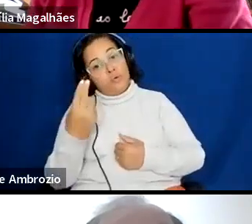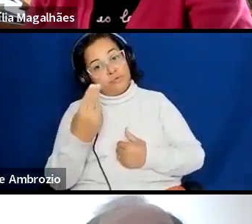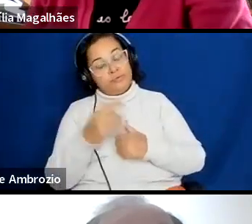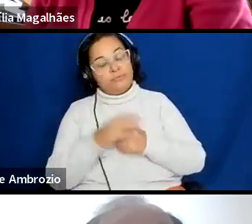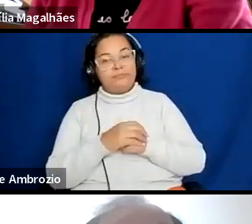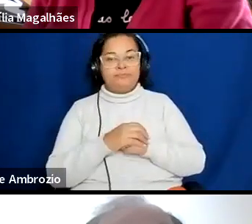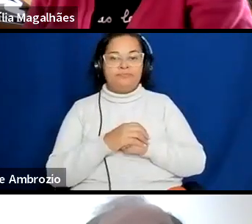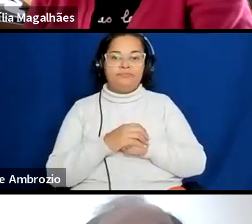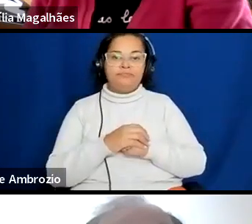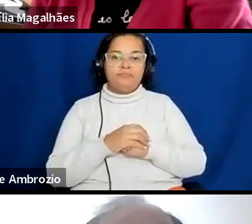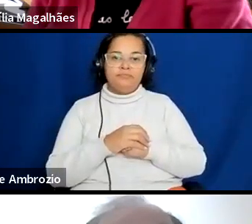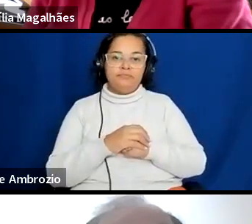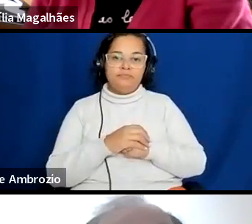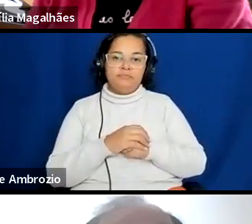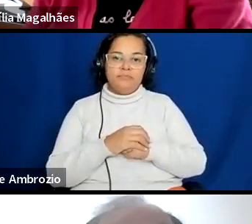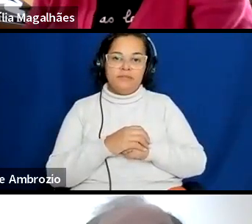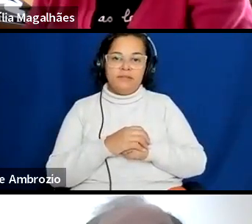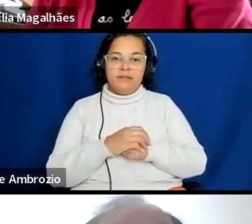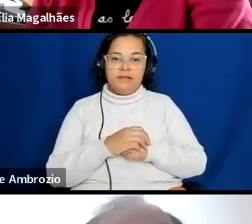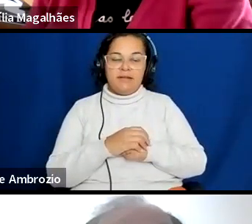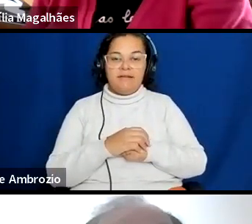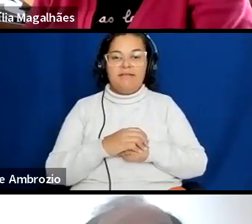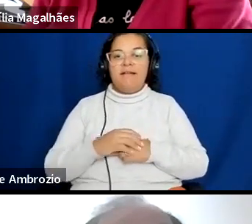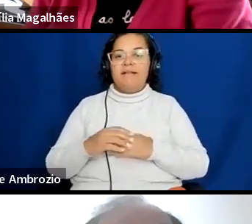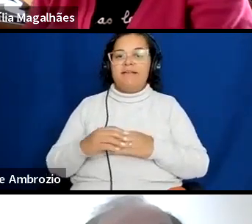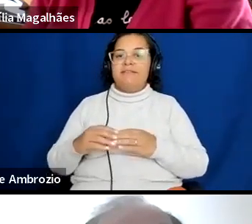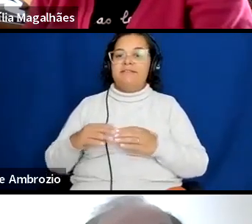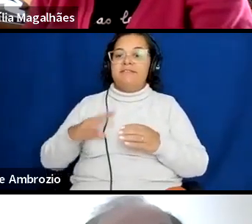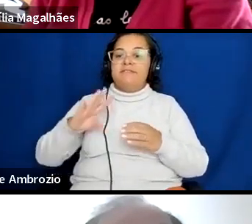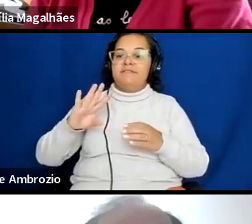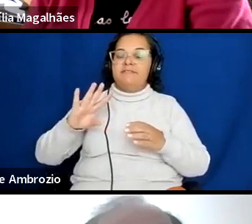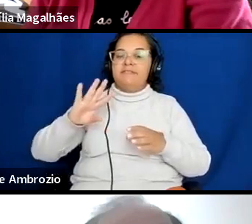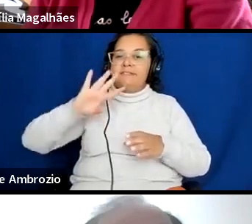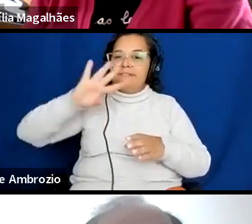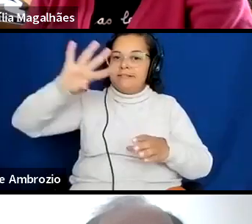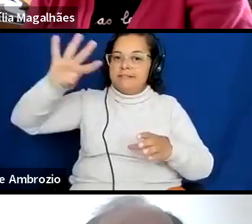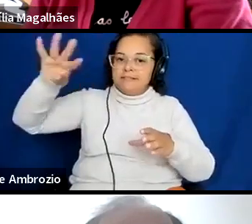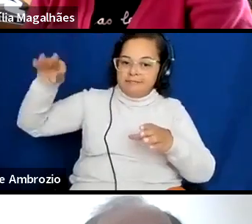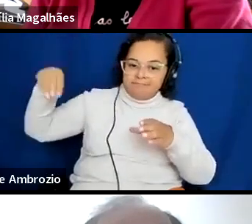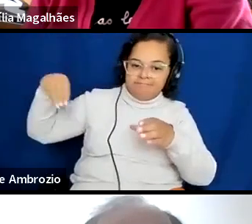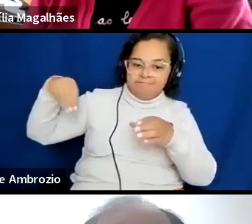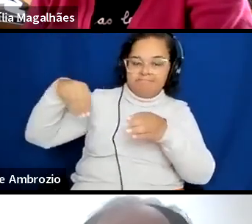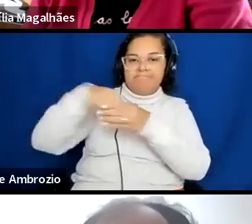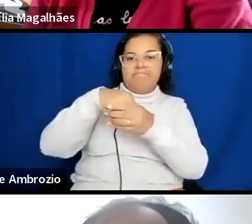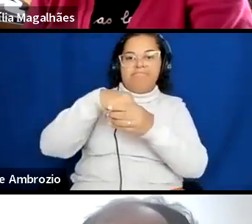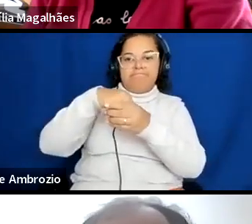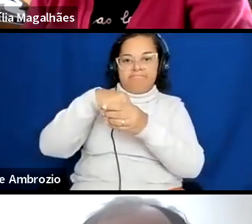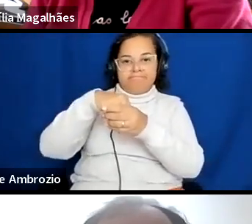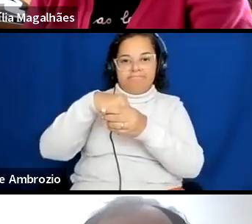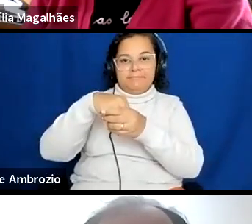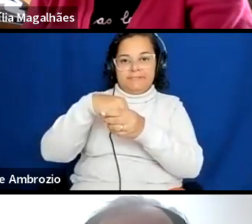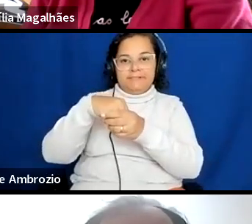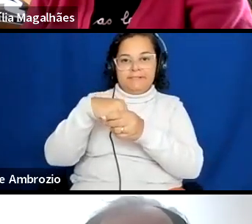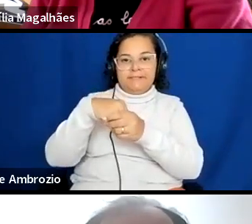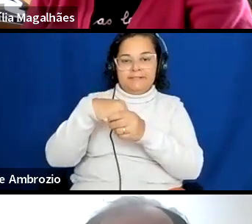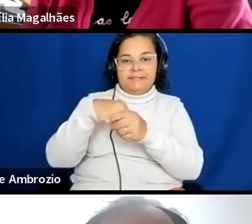and included and integrated into particular systems of governance, of